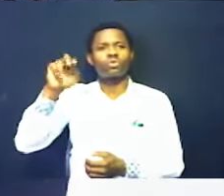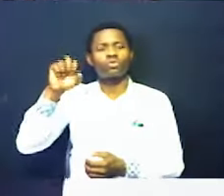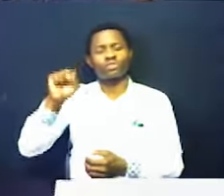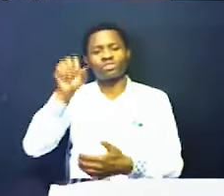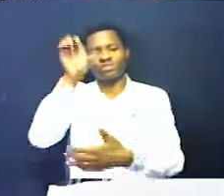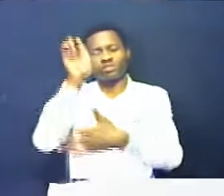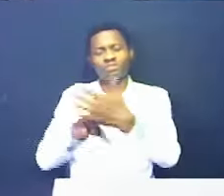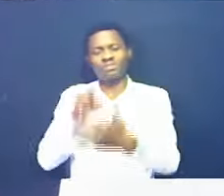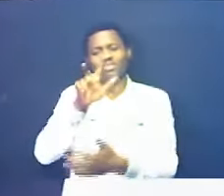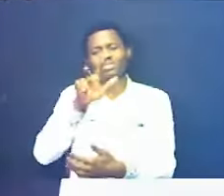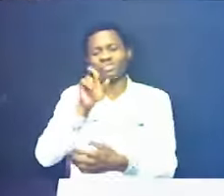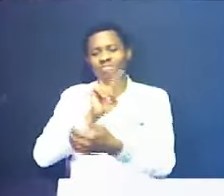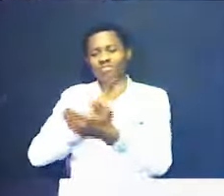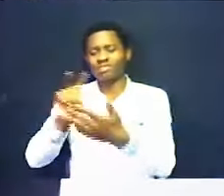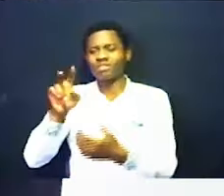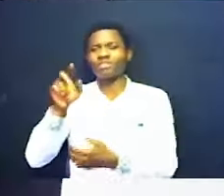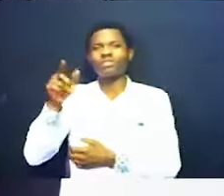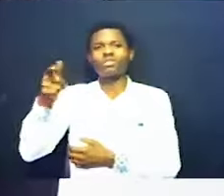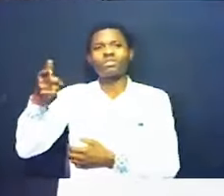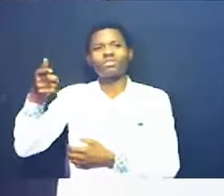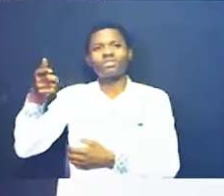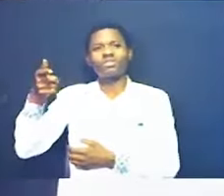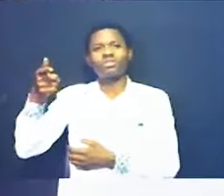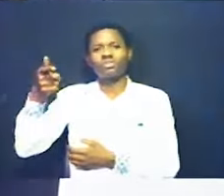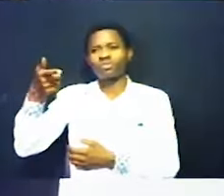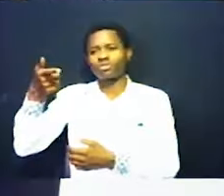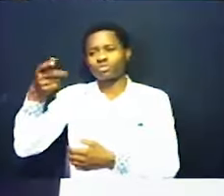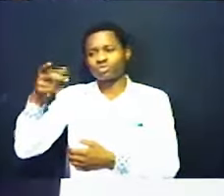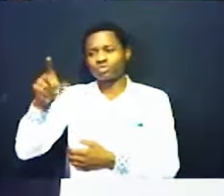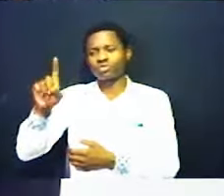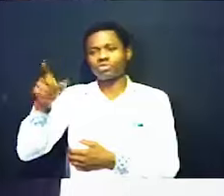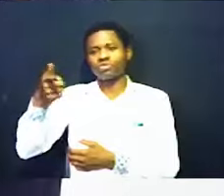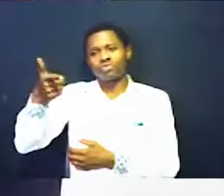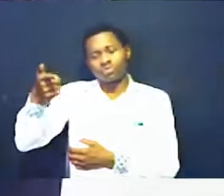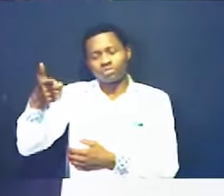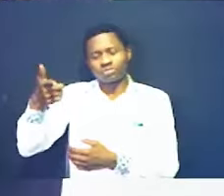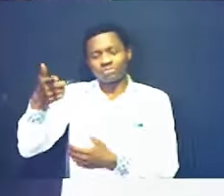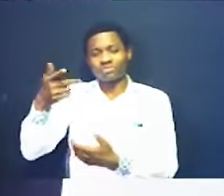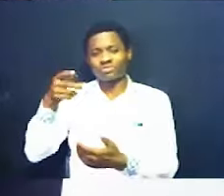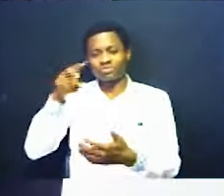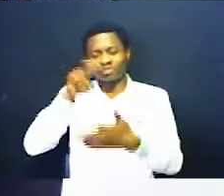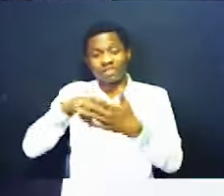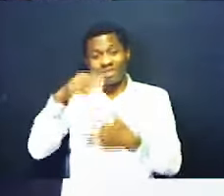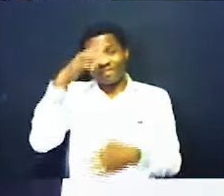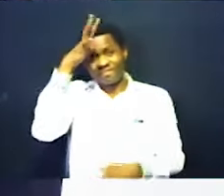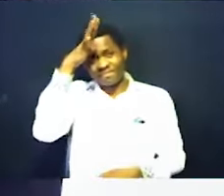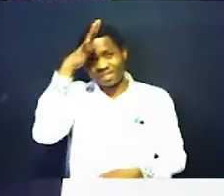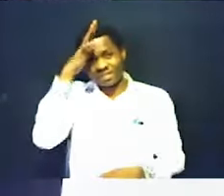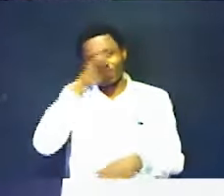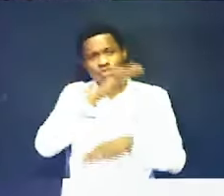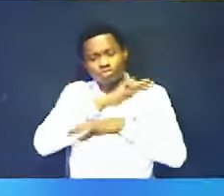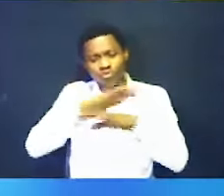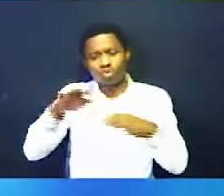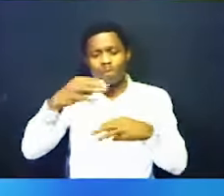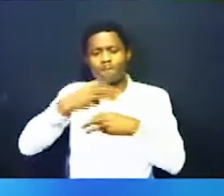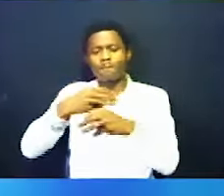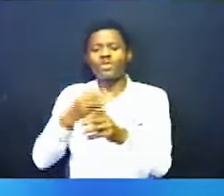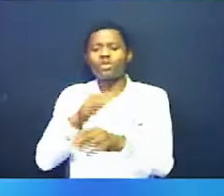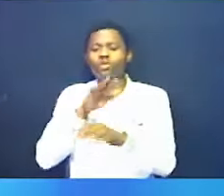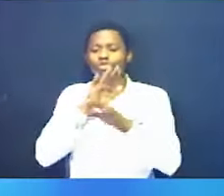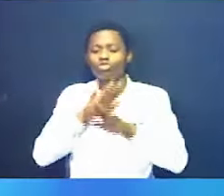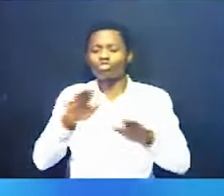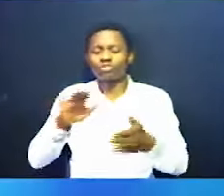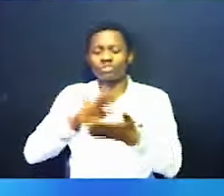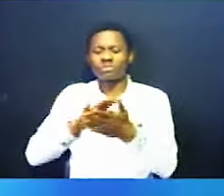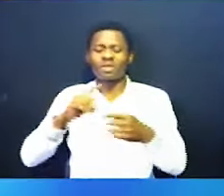homa Now shall we read together? Ready, go. Fathers, do not embitter your children